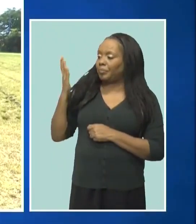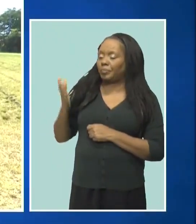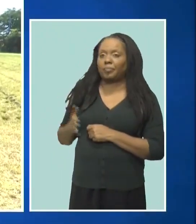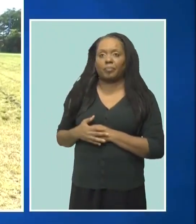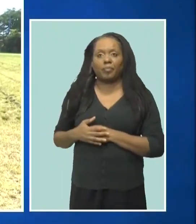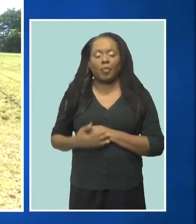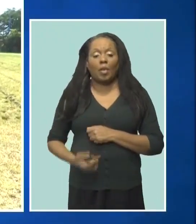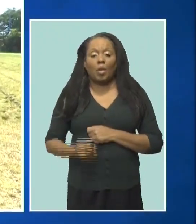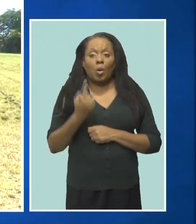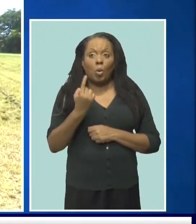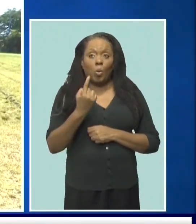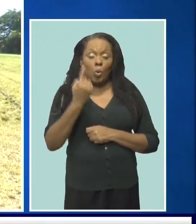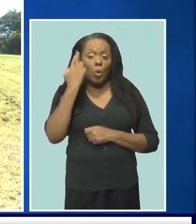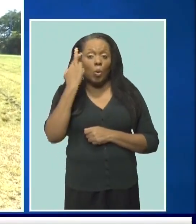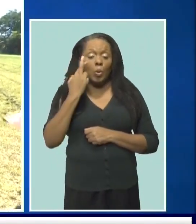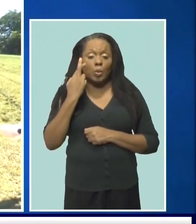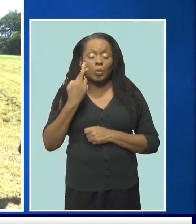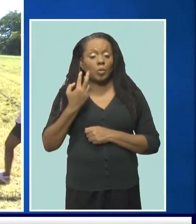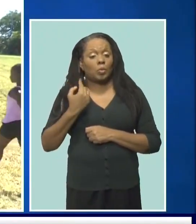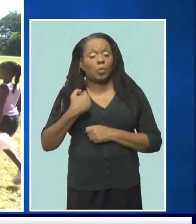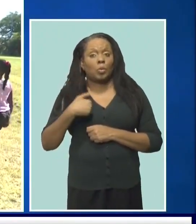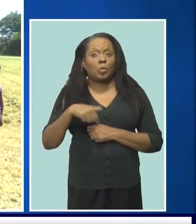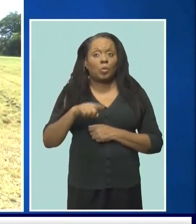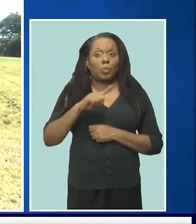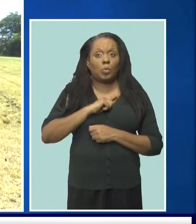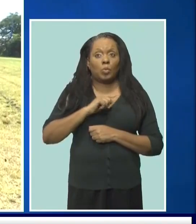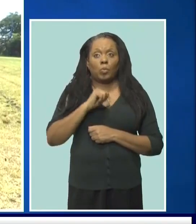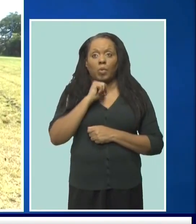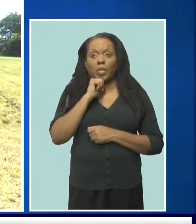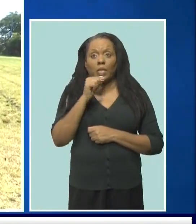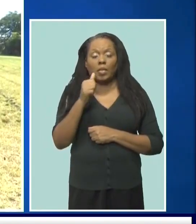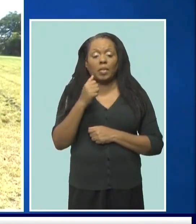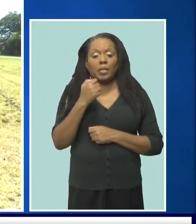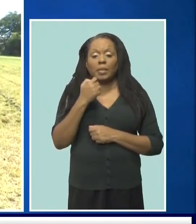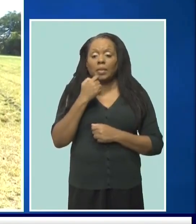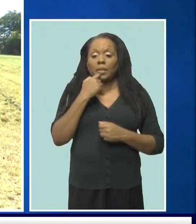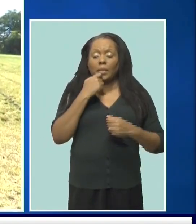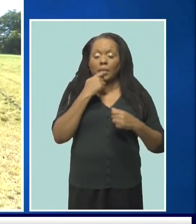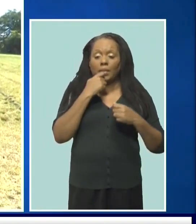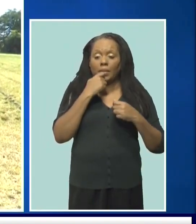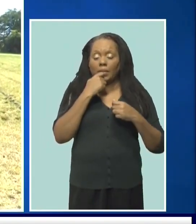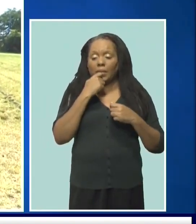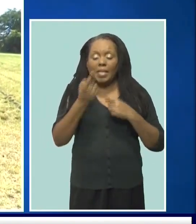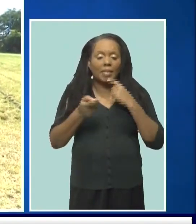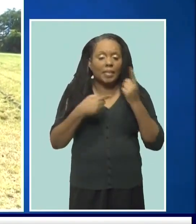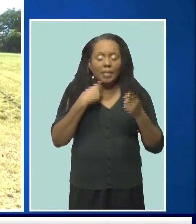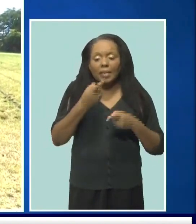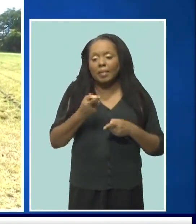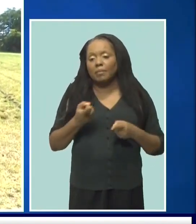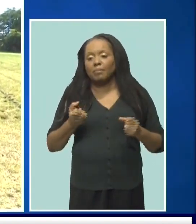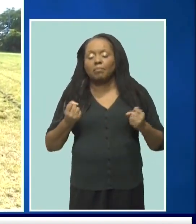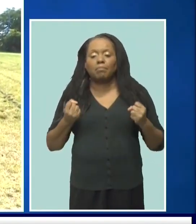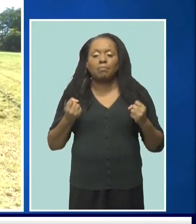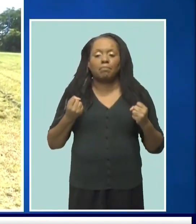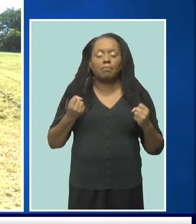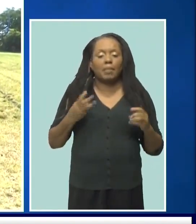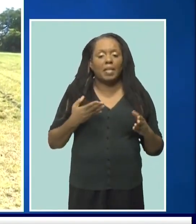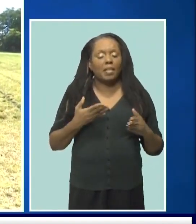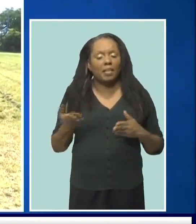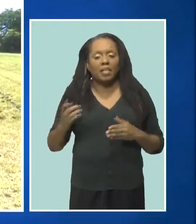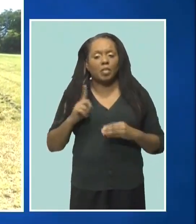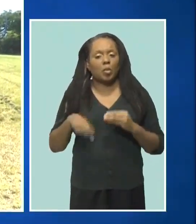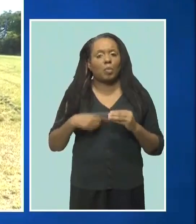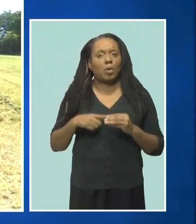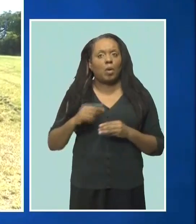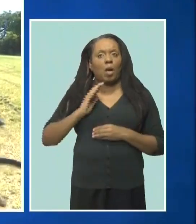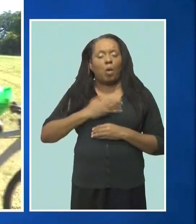the reasons that we do not come and say many things about the cybersecurity plans is that cybersecurity is a national security